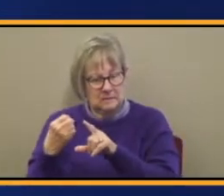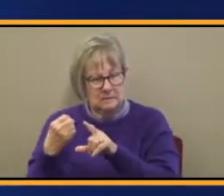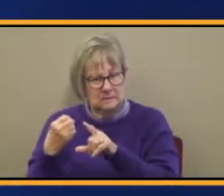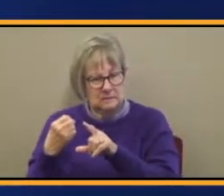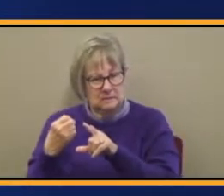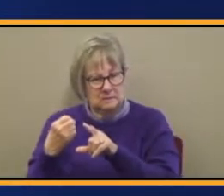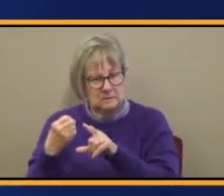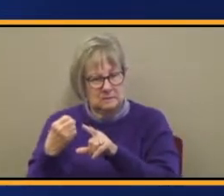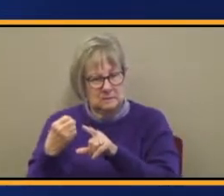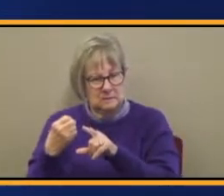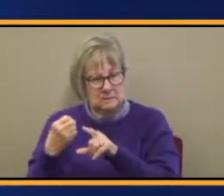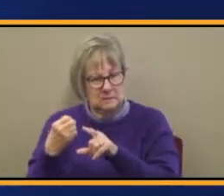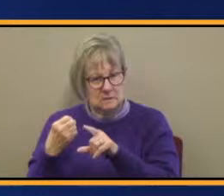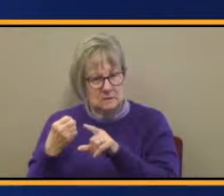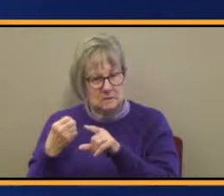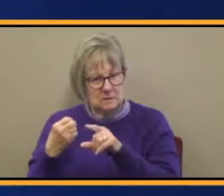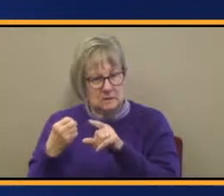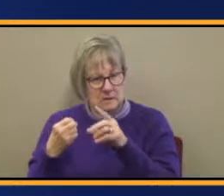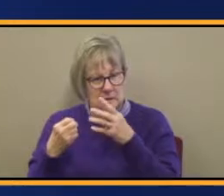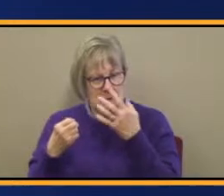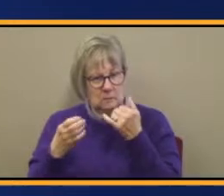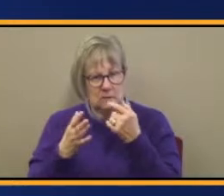behind that discrepancy?